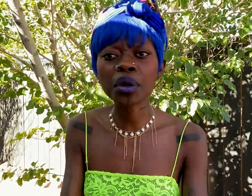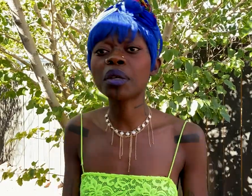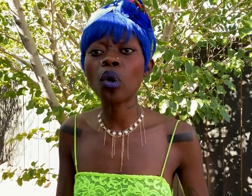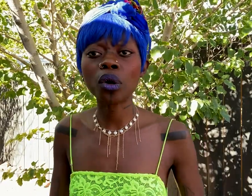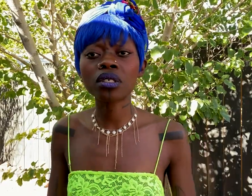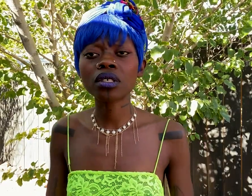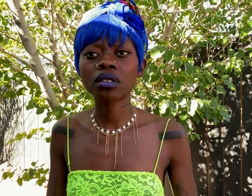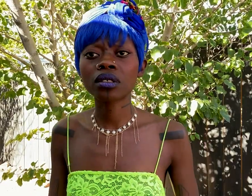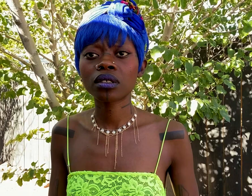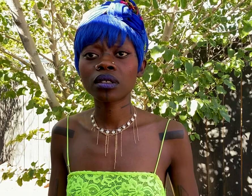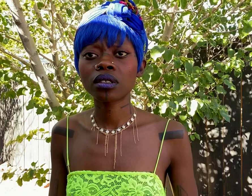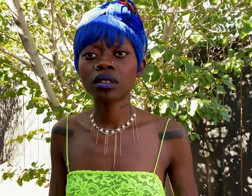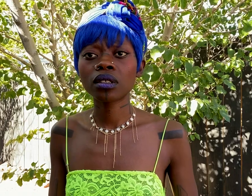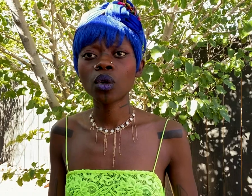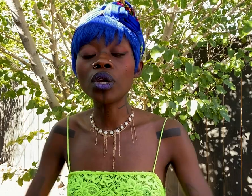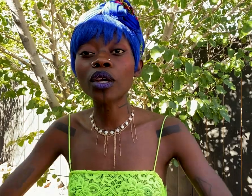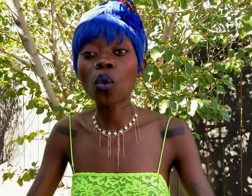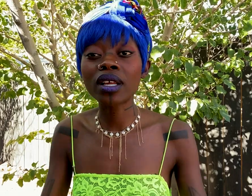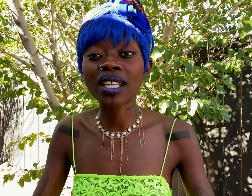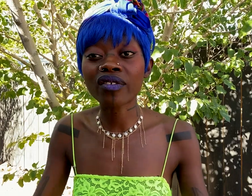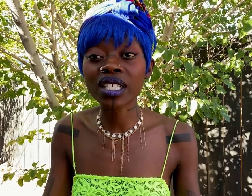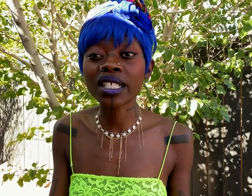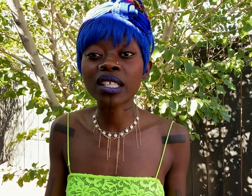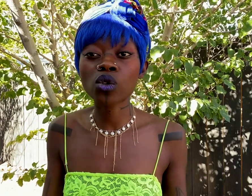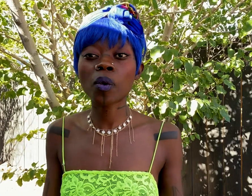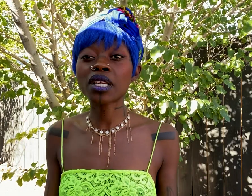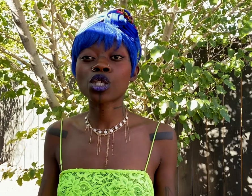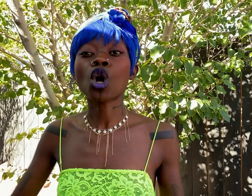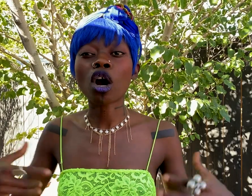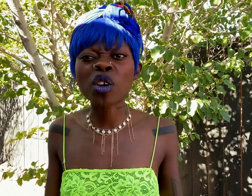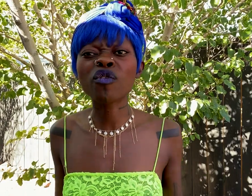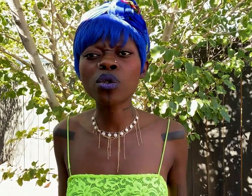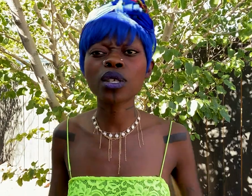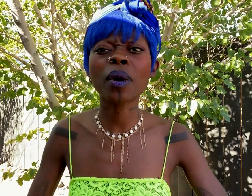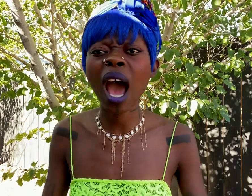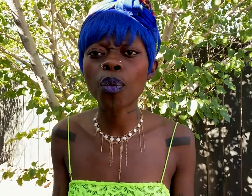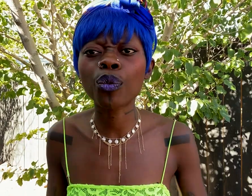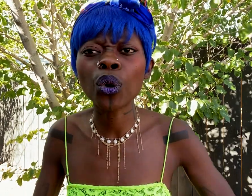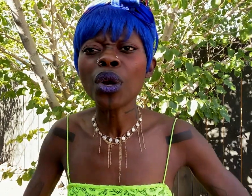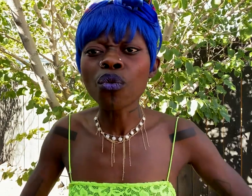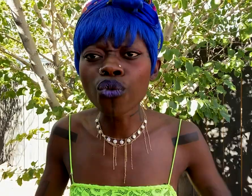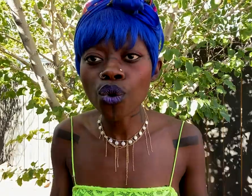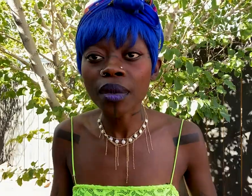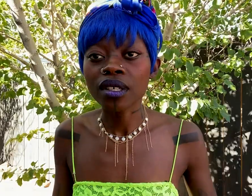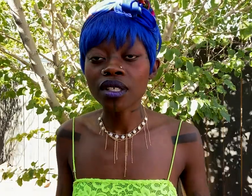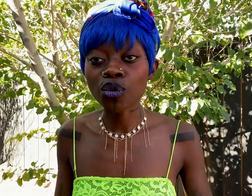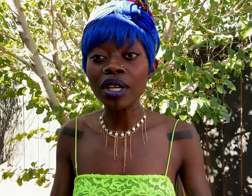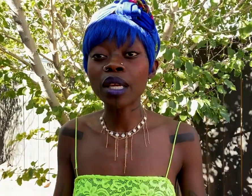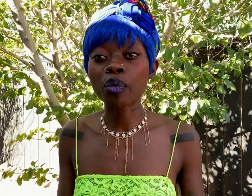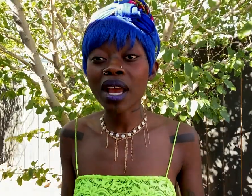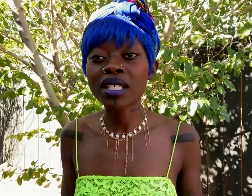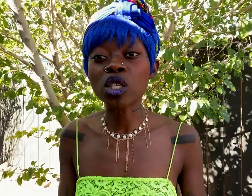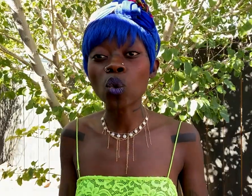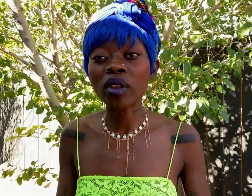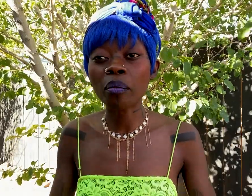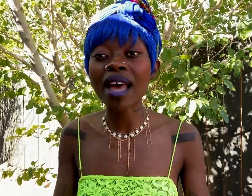are the sounding boards. We are the ones that facilitate those spaces of confusion to allow people room to really